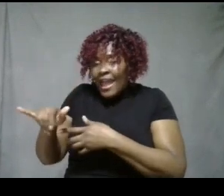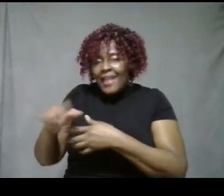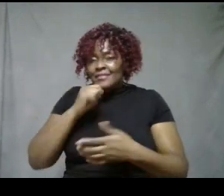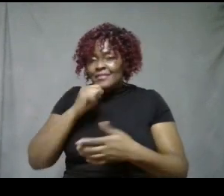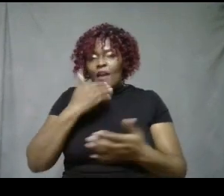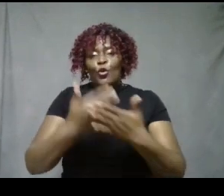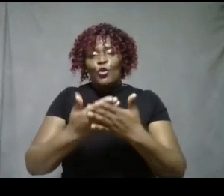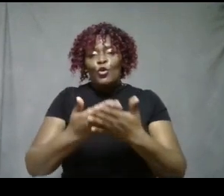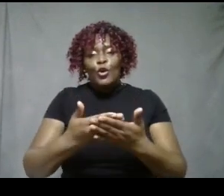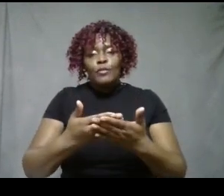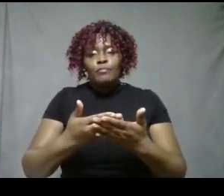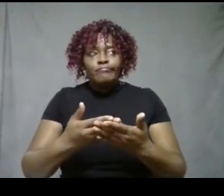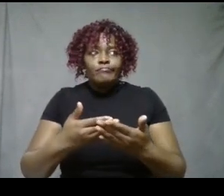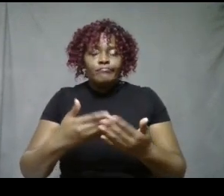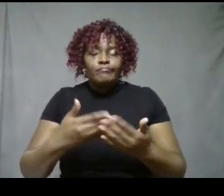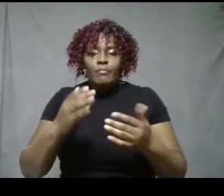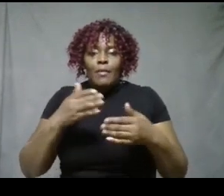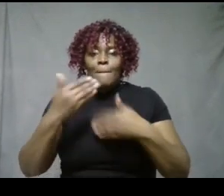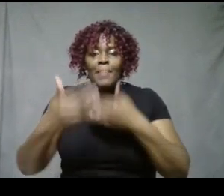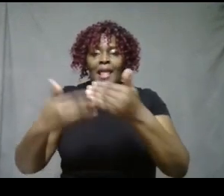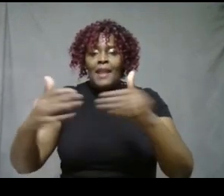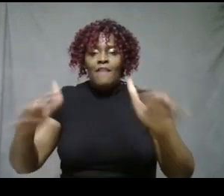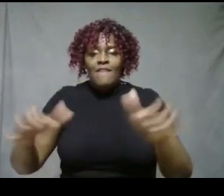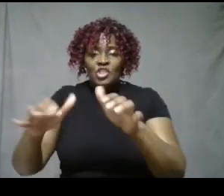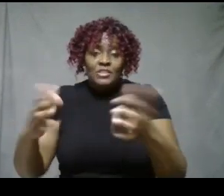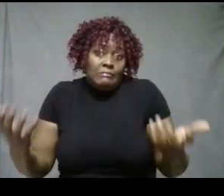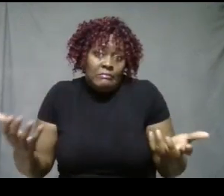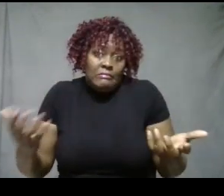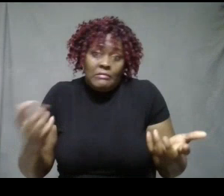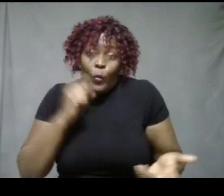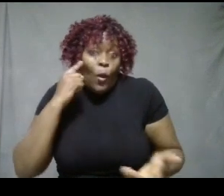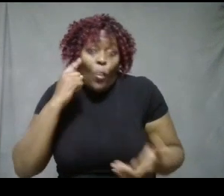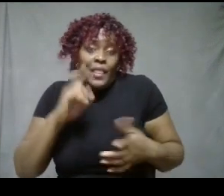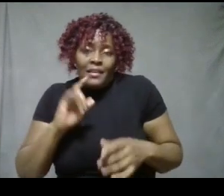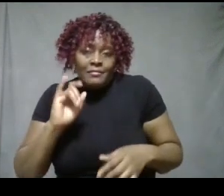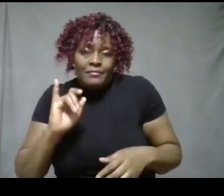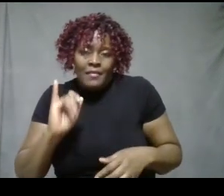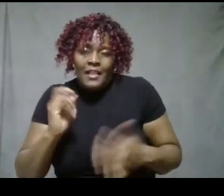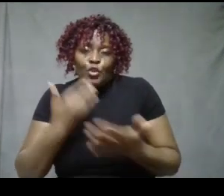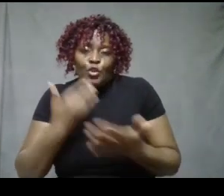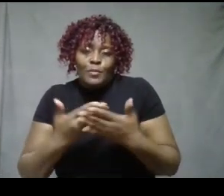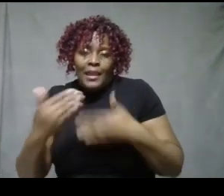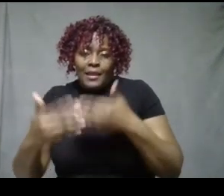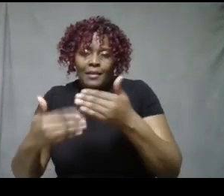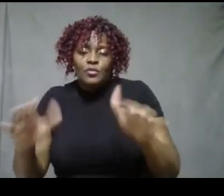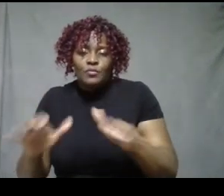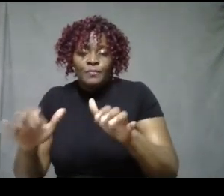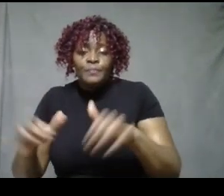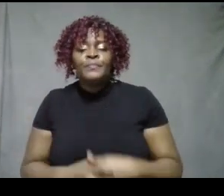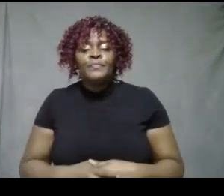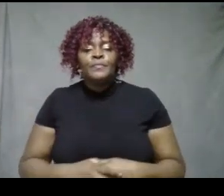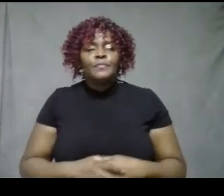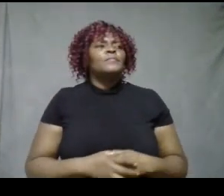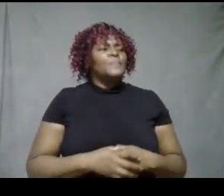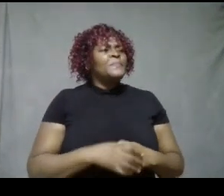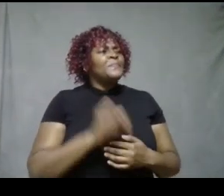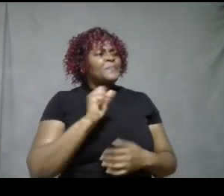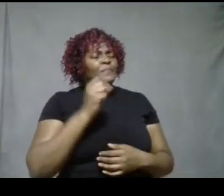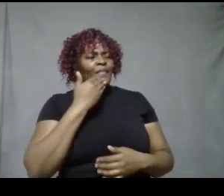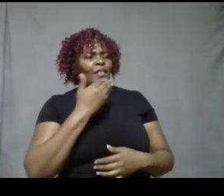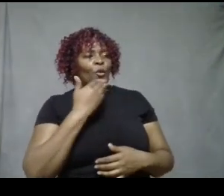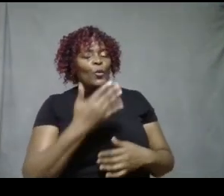action. Thank you. I think, you know, I can speak for my colleague. I will